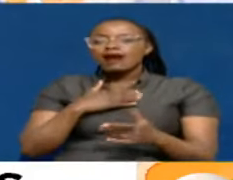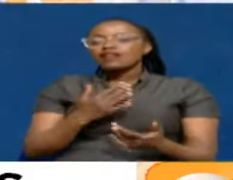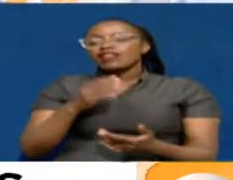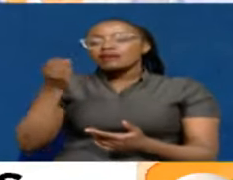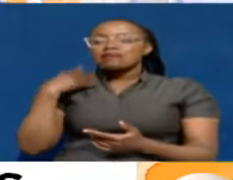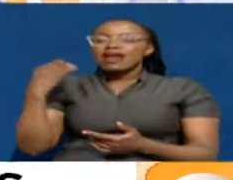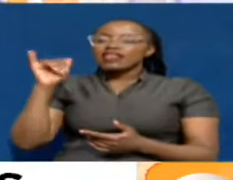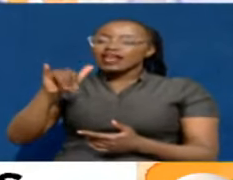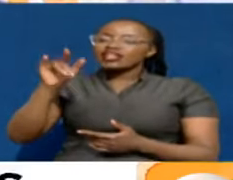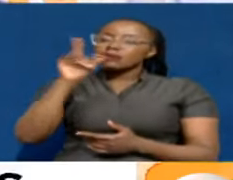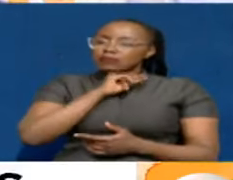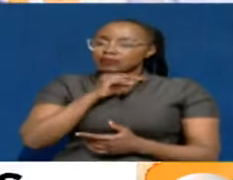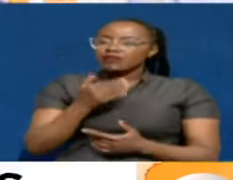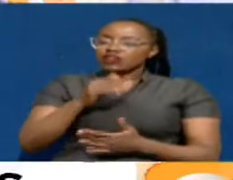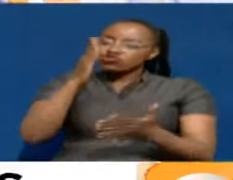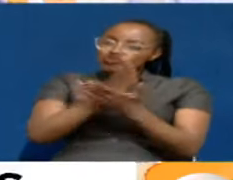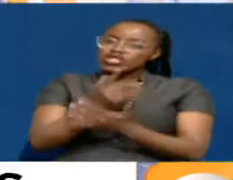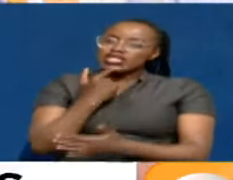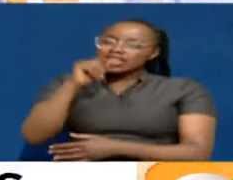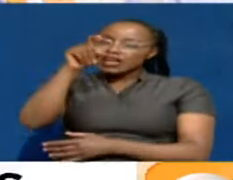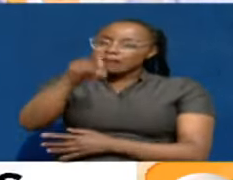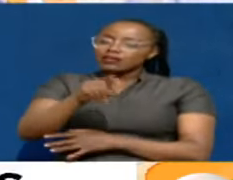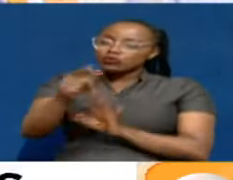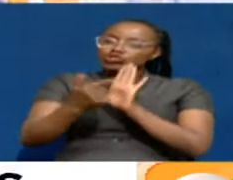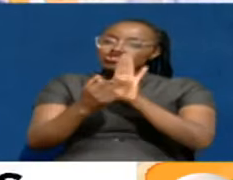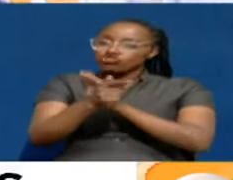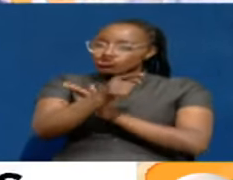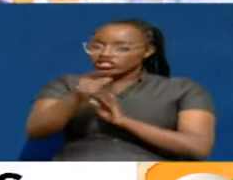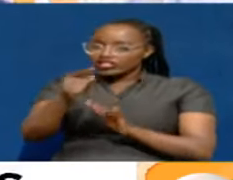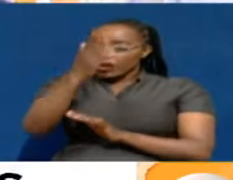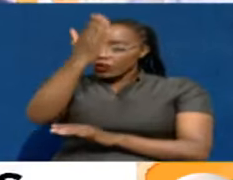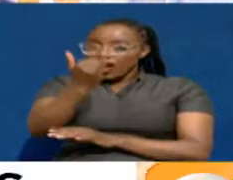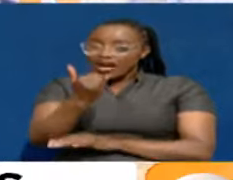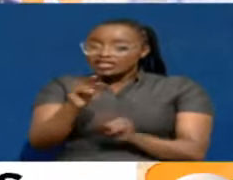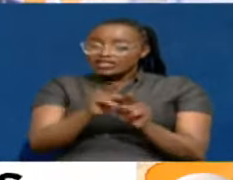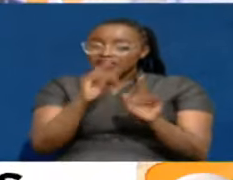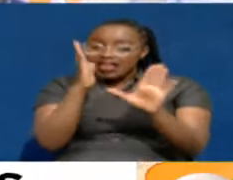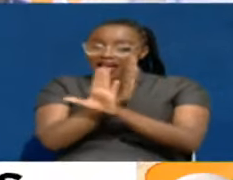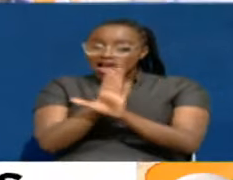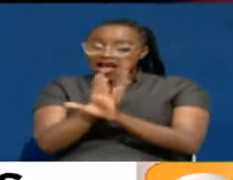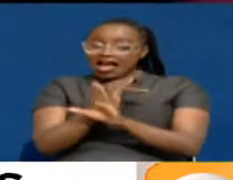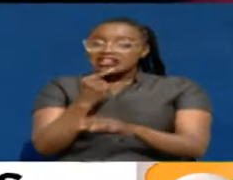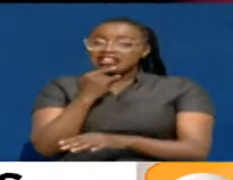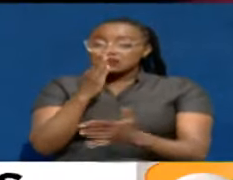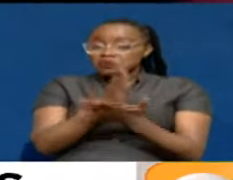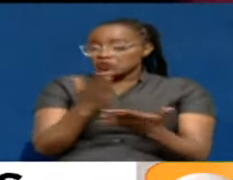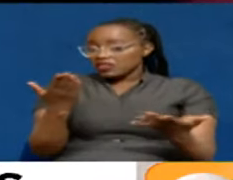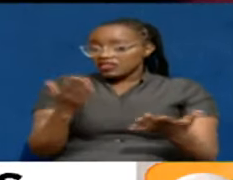it. Truth be told, and I want them to show him, because I think wanamuficha the truth.